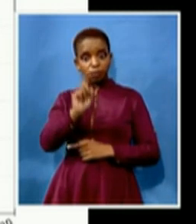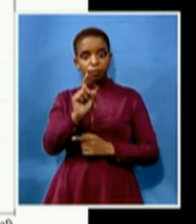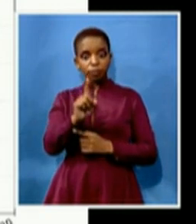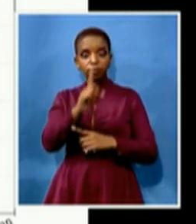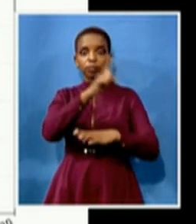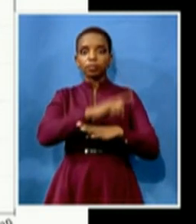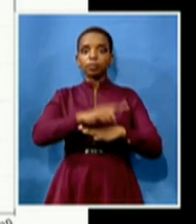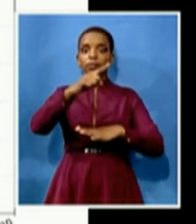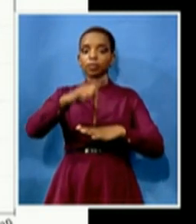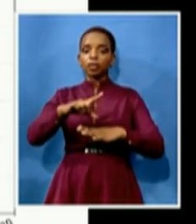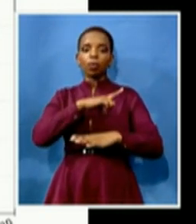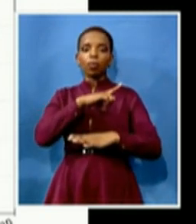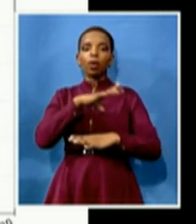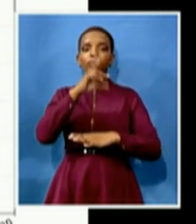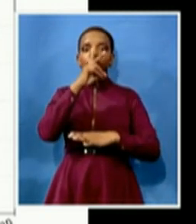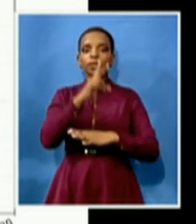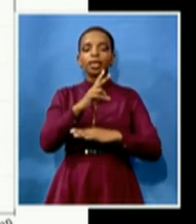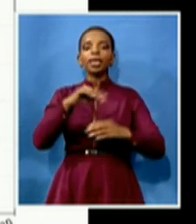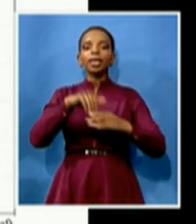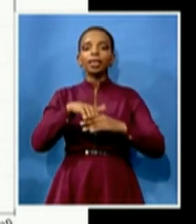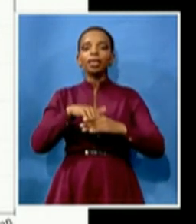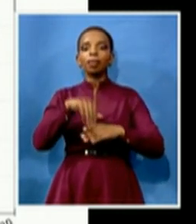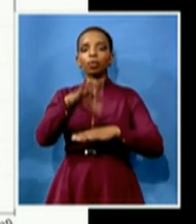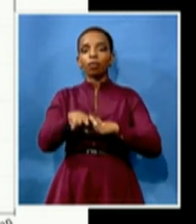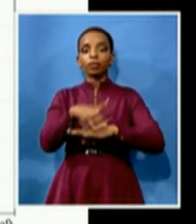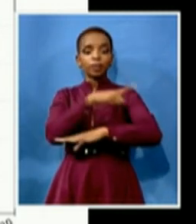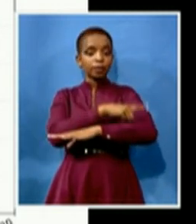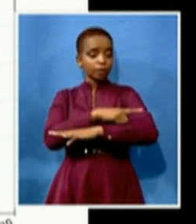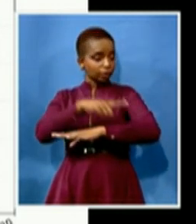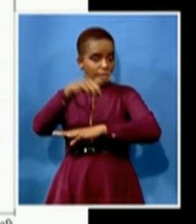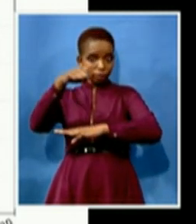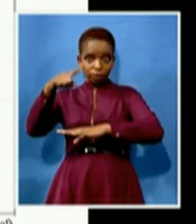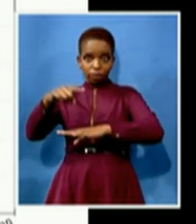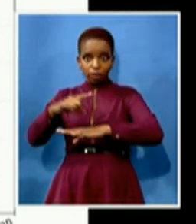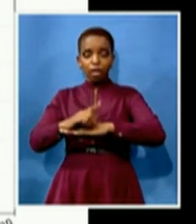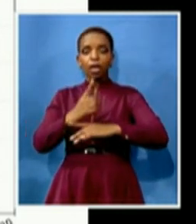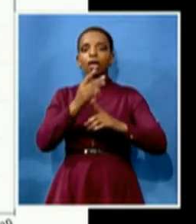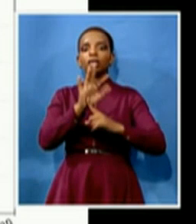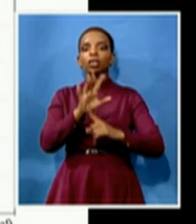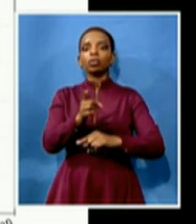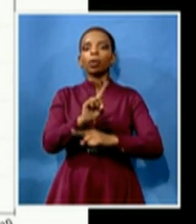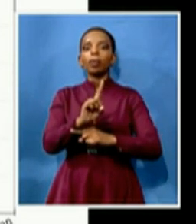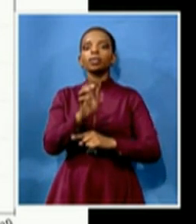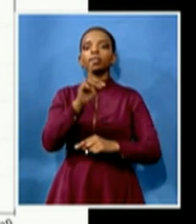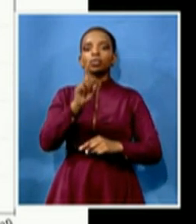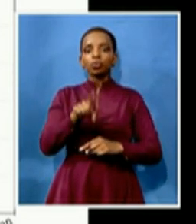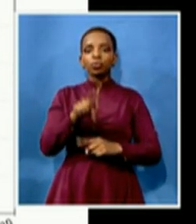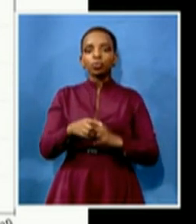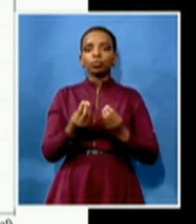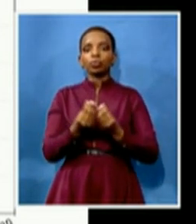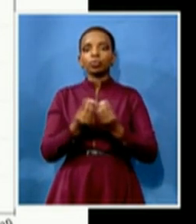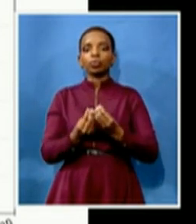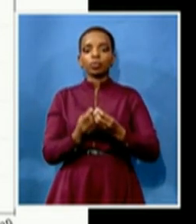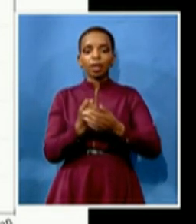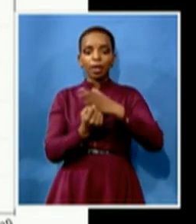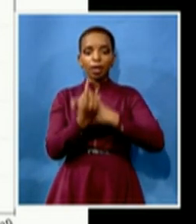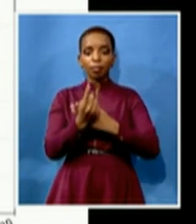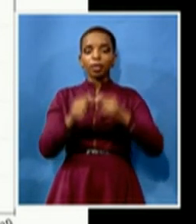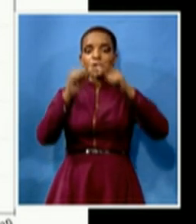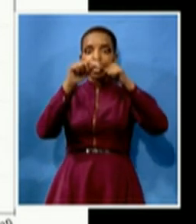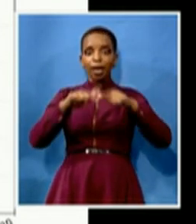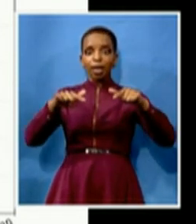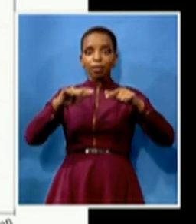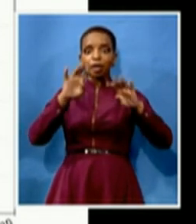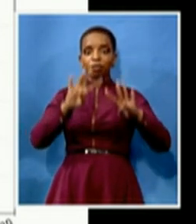seems to be undershooting what would have been level 4 if social distancing had been at the same level